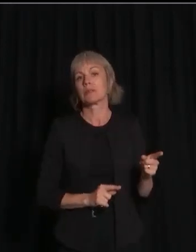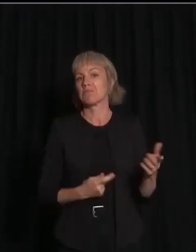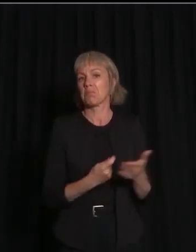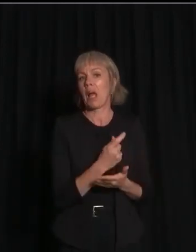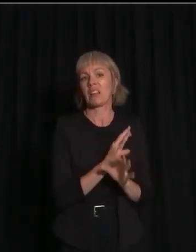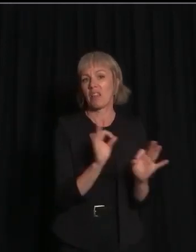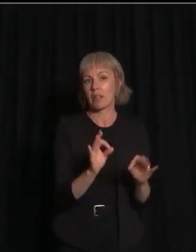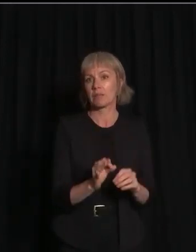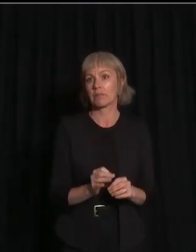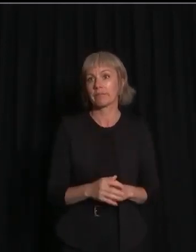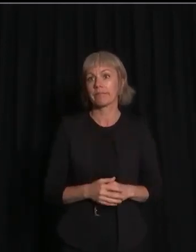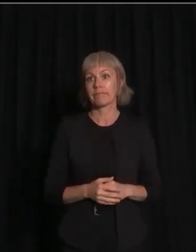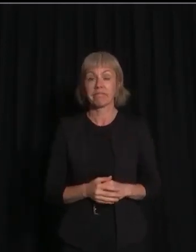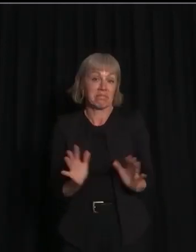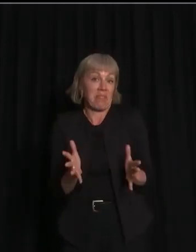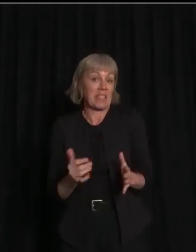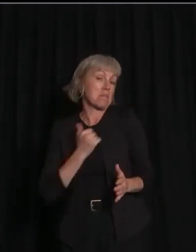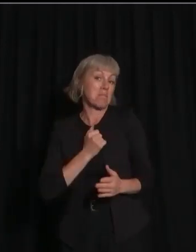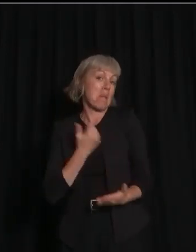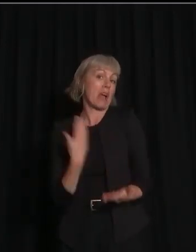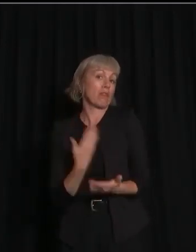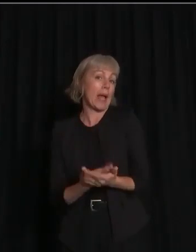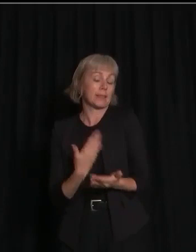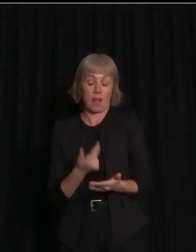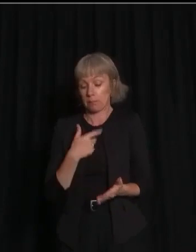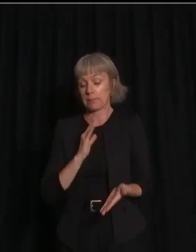I feel like I'm finished now. Yeah, that's my rant. I'm done.